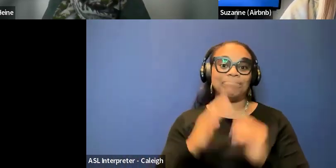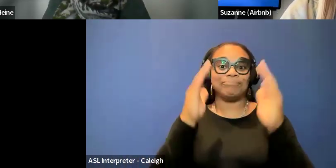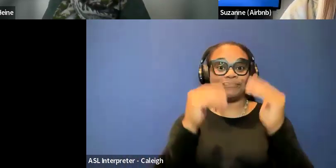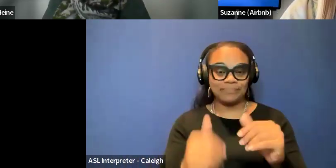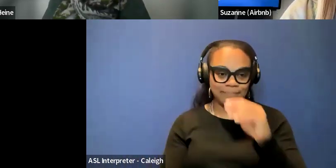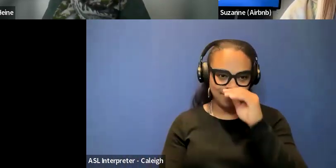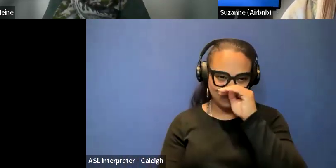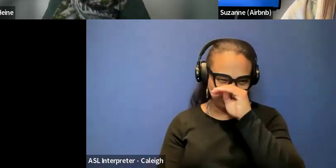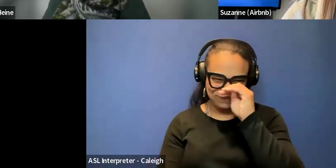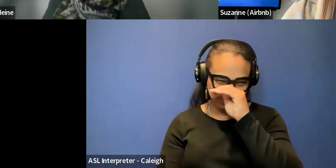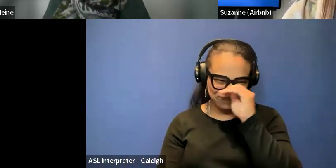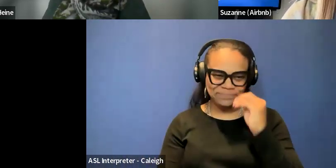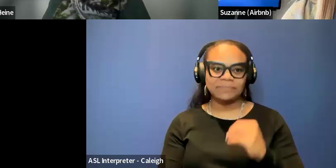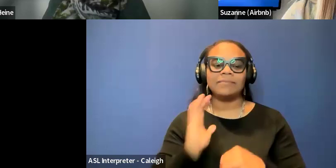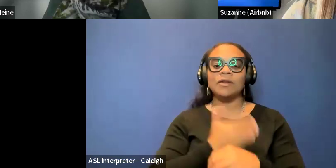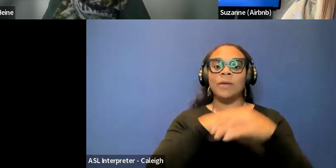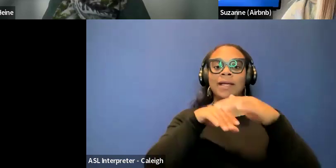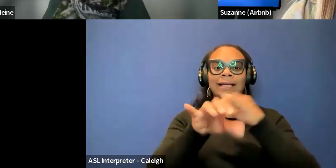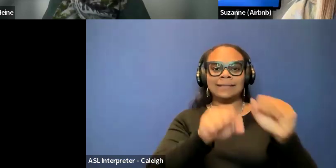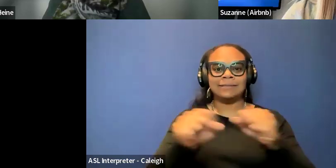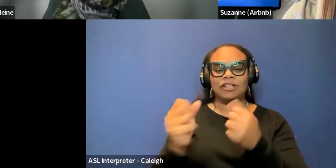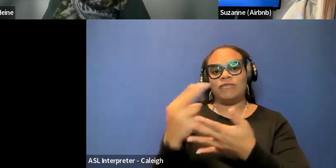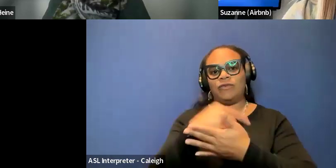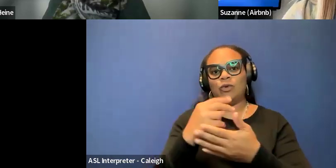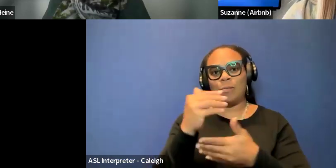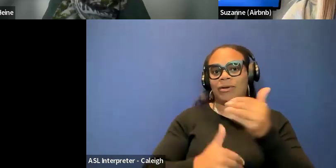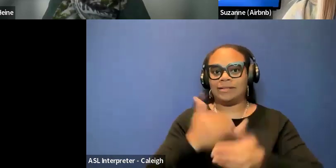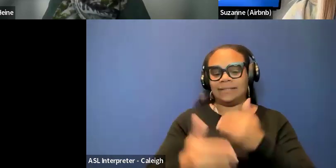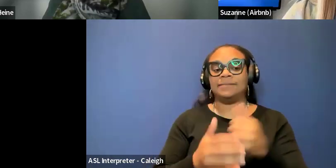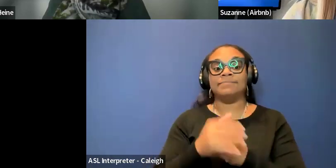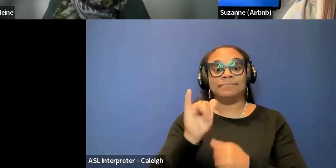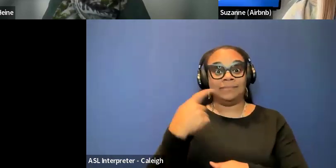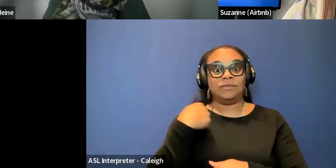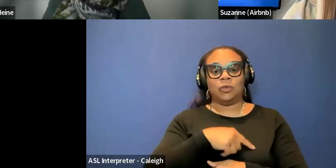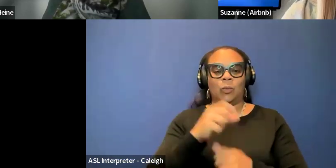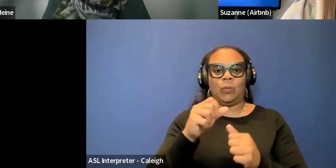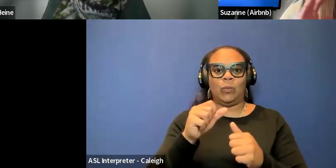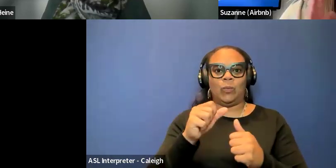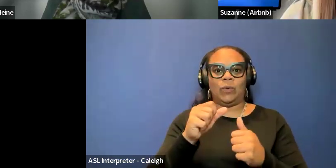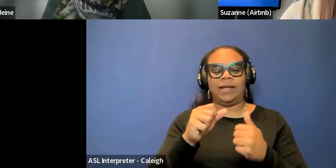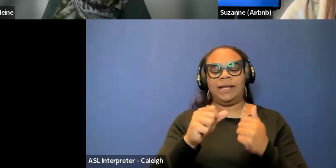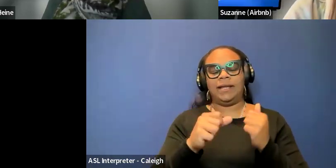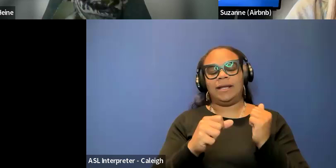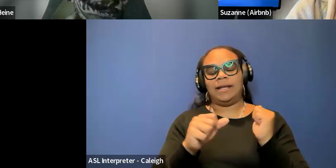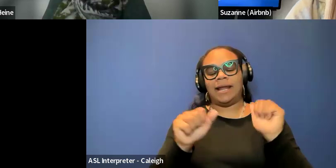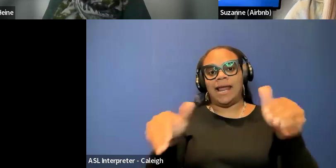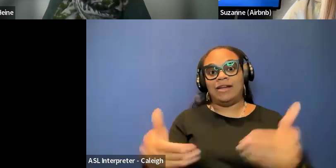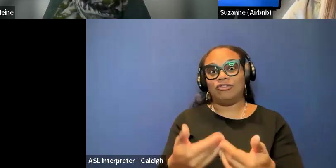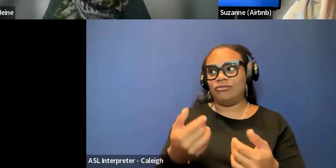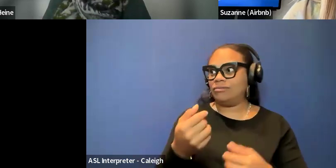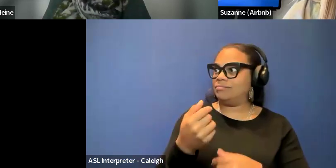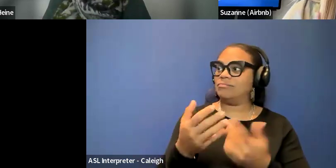I want to talk a little bit about is our accessibility review process. So this was something that we introduced, it's actually almost exactly 4 years